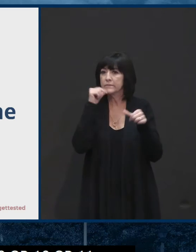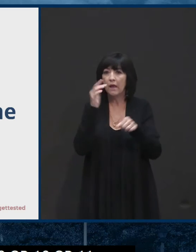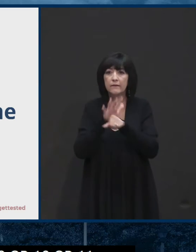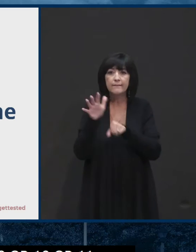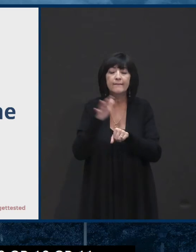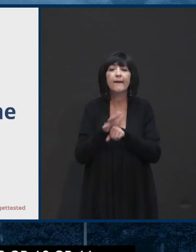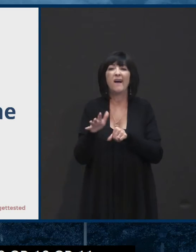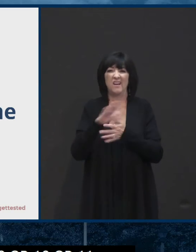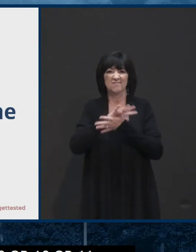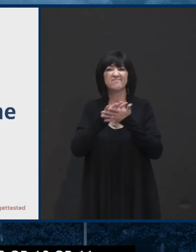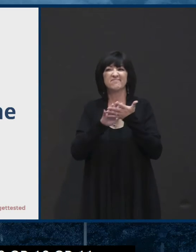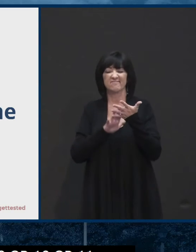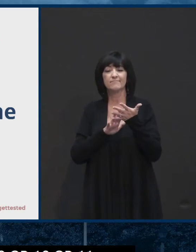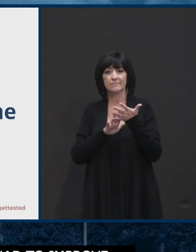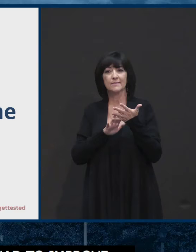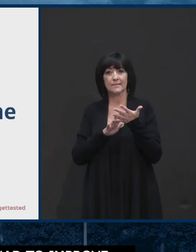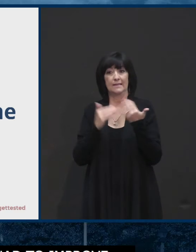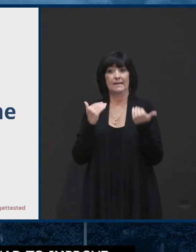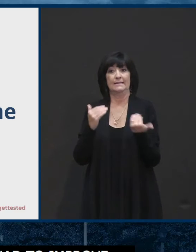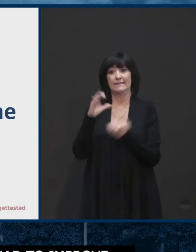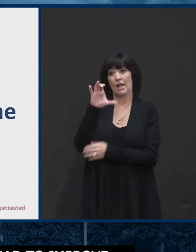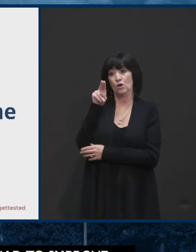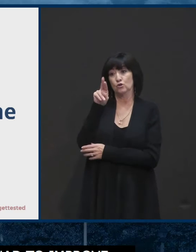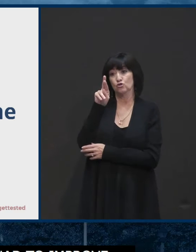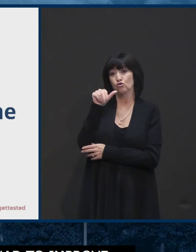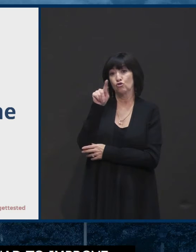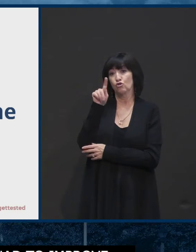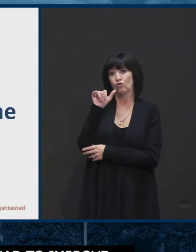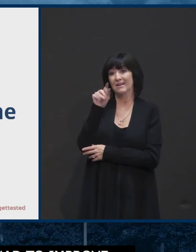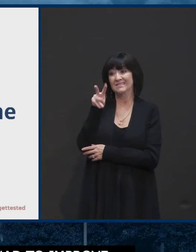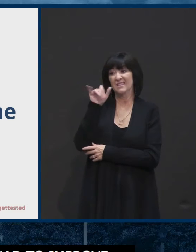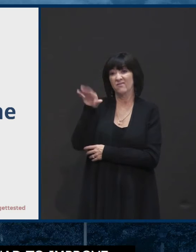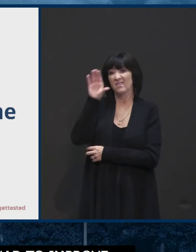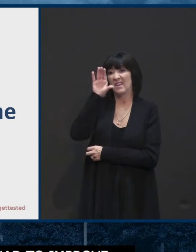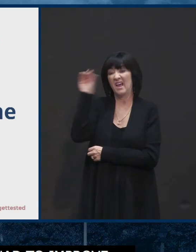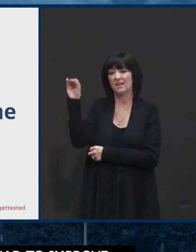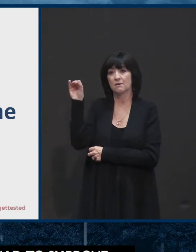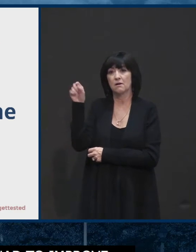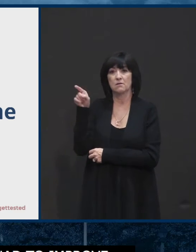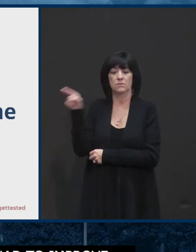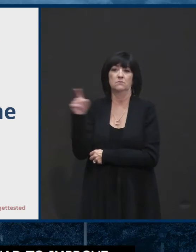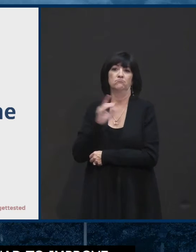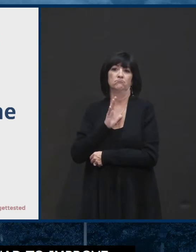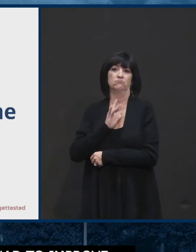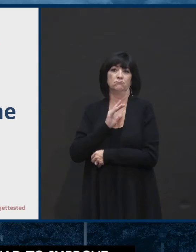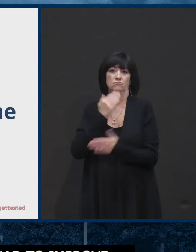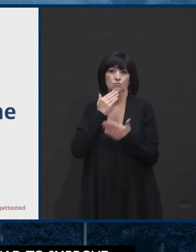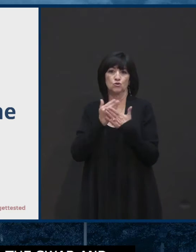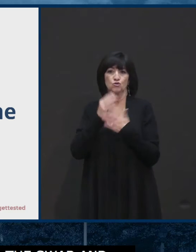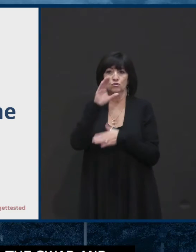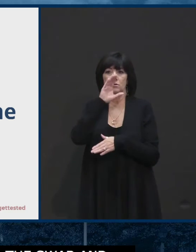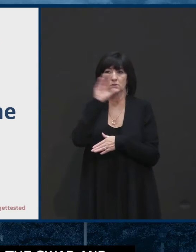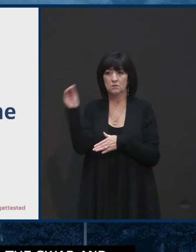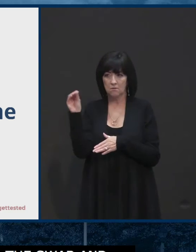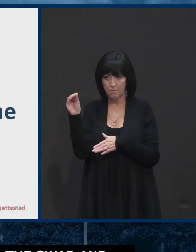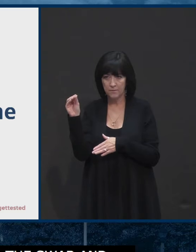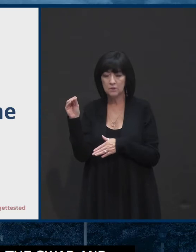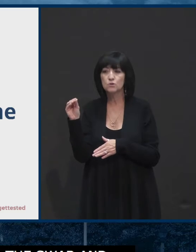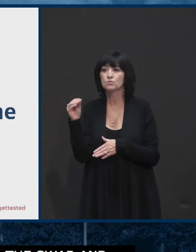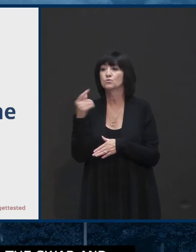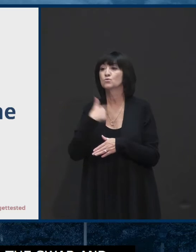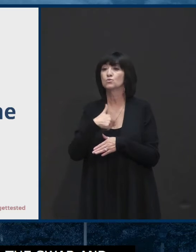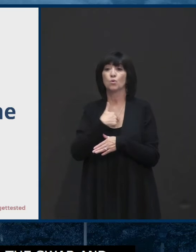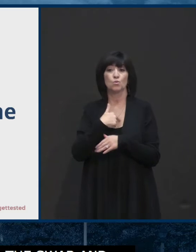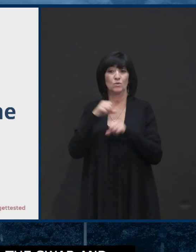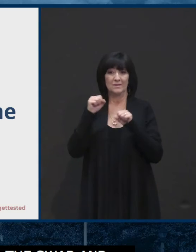material. So, Curative has provided us great real-time analytics of our samples, so what we are collecting here in